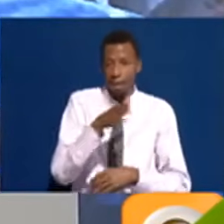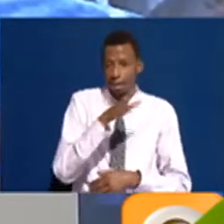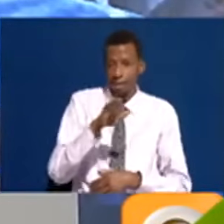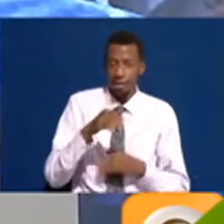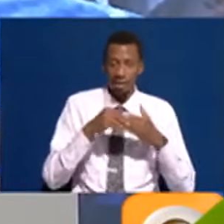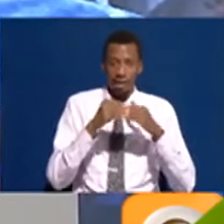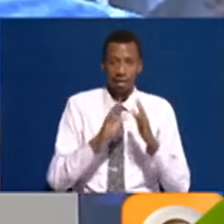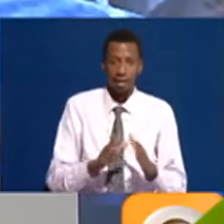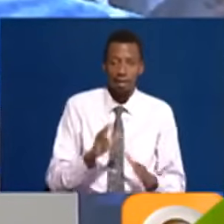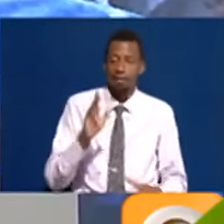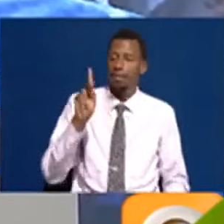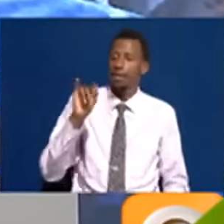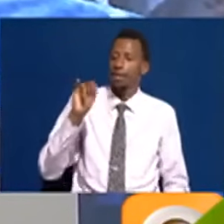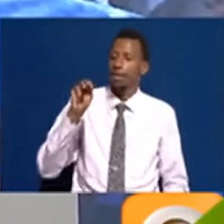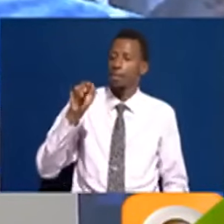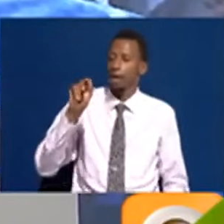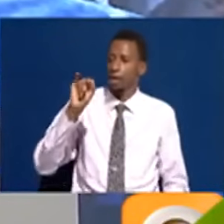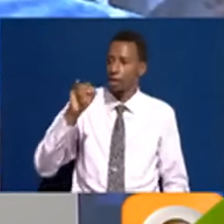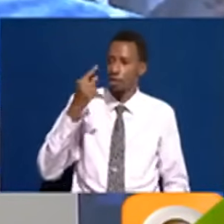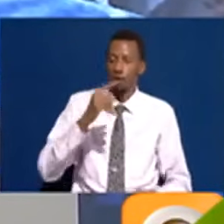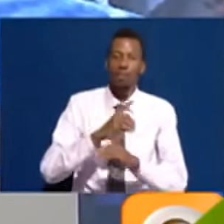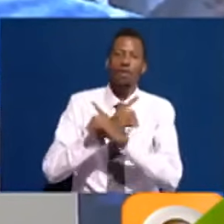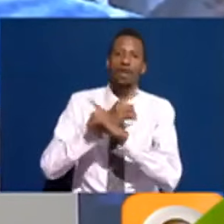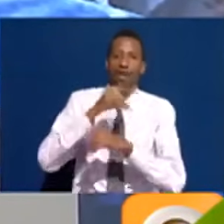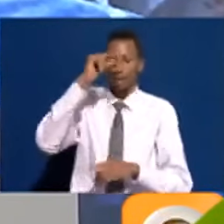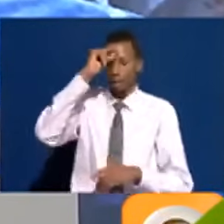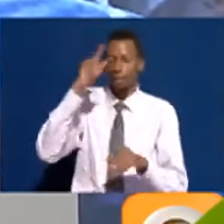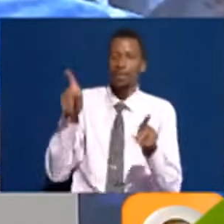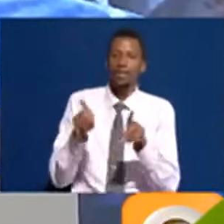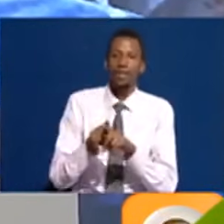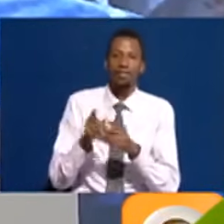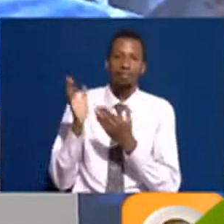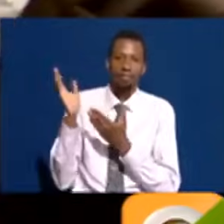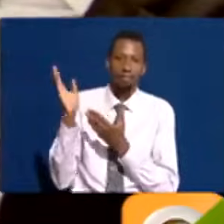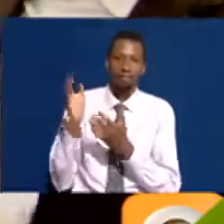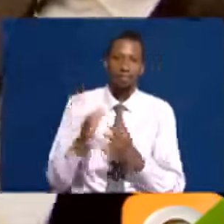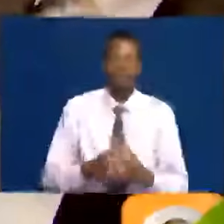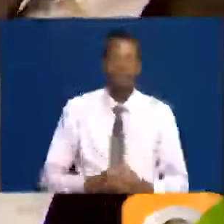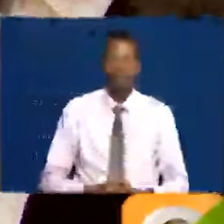for defending the government on the same. Stephen Latour reports.